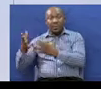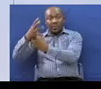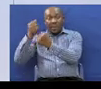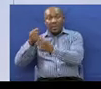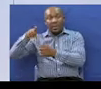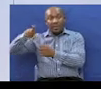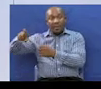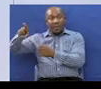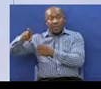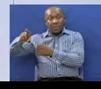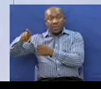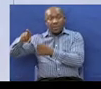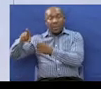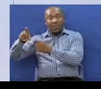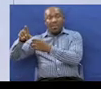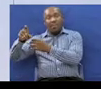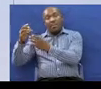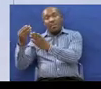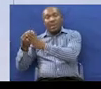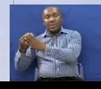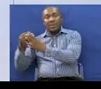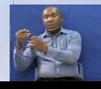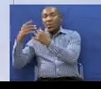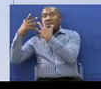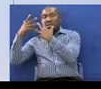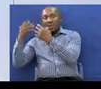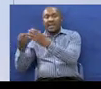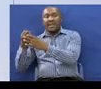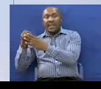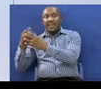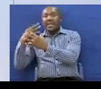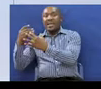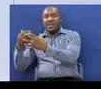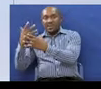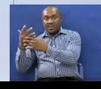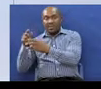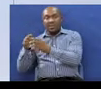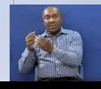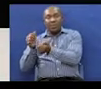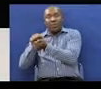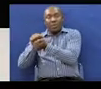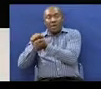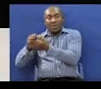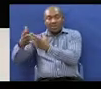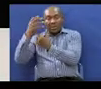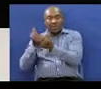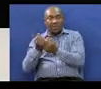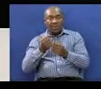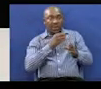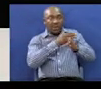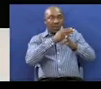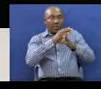So we are getting potassium chloride plus oxygen gas. That is the product which is getting out during the